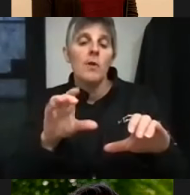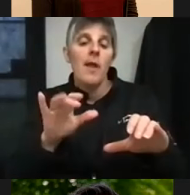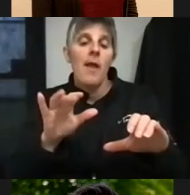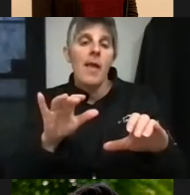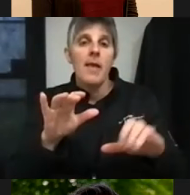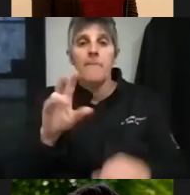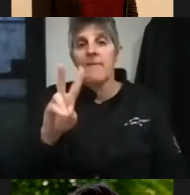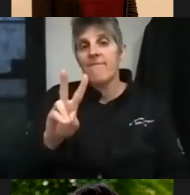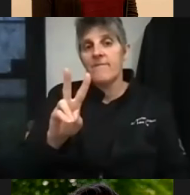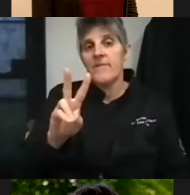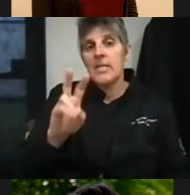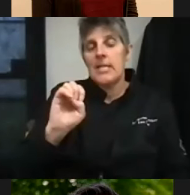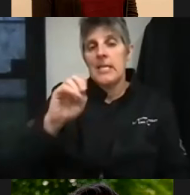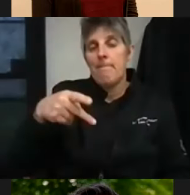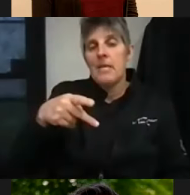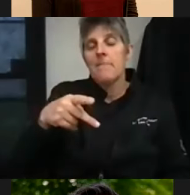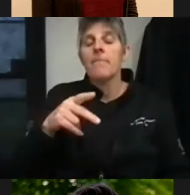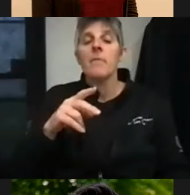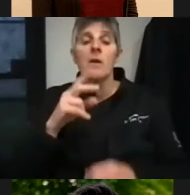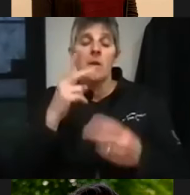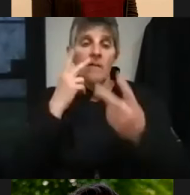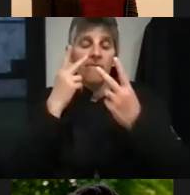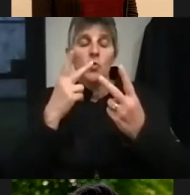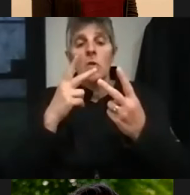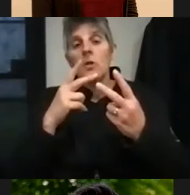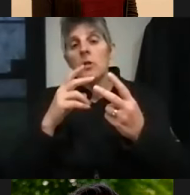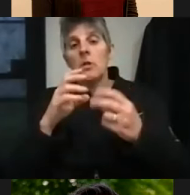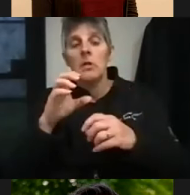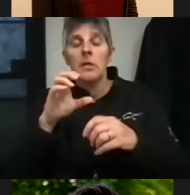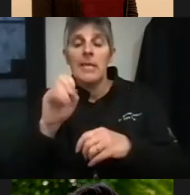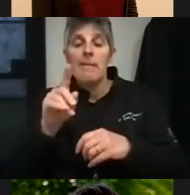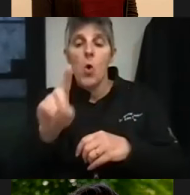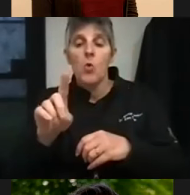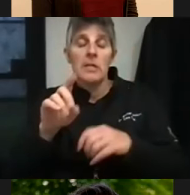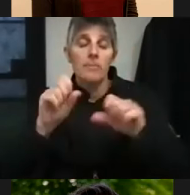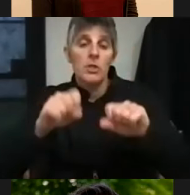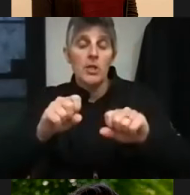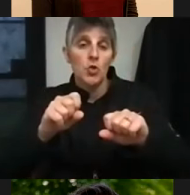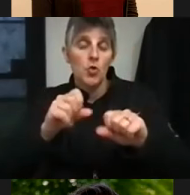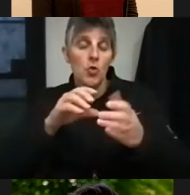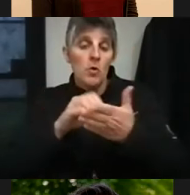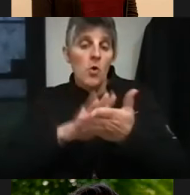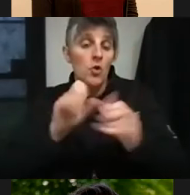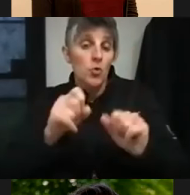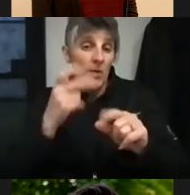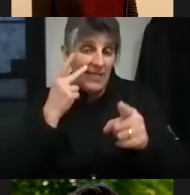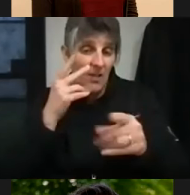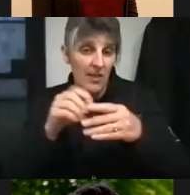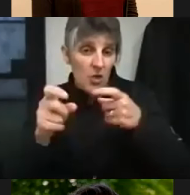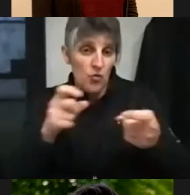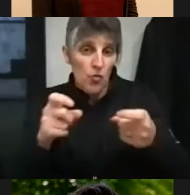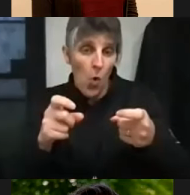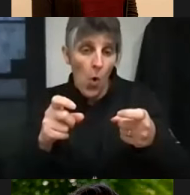VEP, visually evoked potential recording. As you can see here, so in the control,